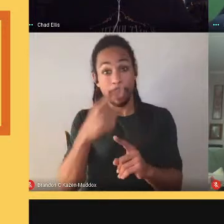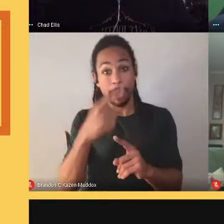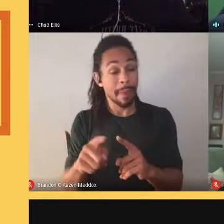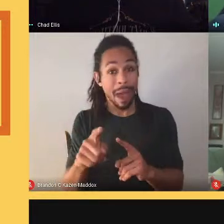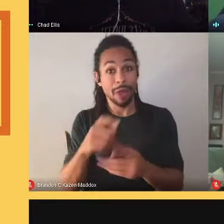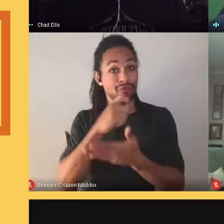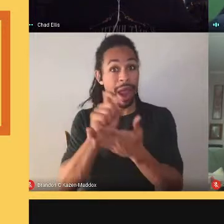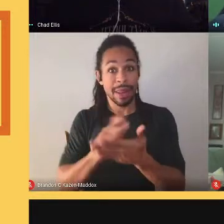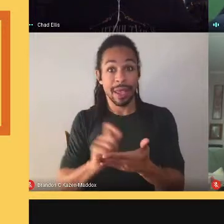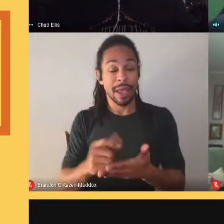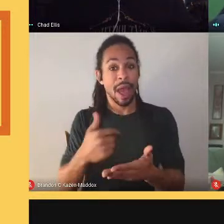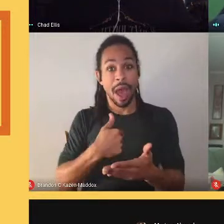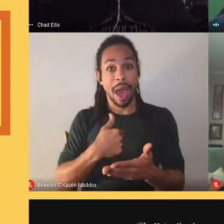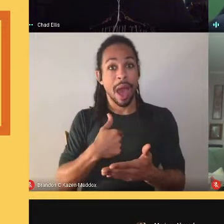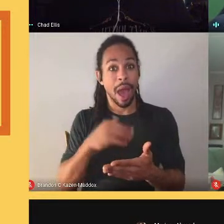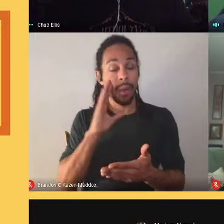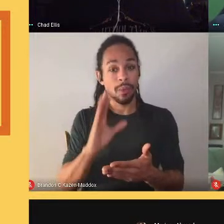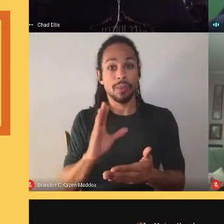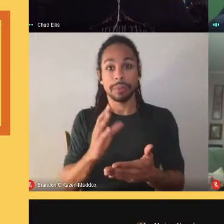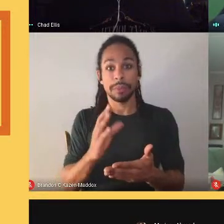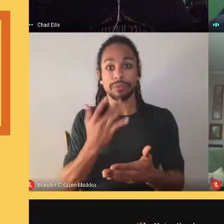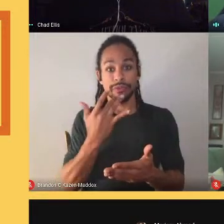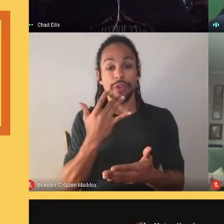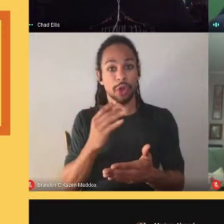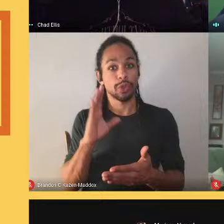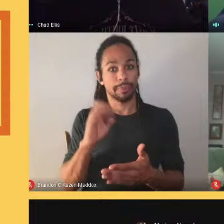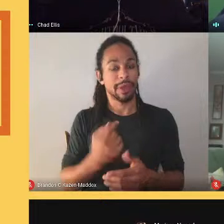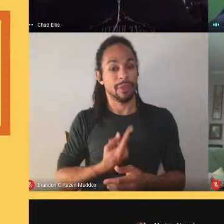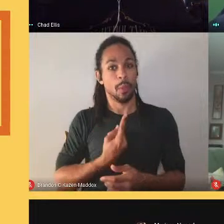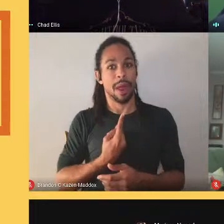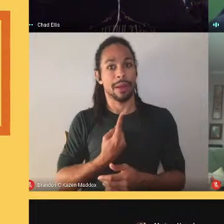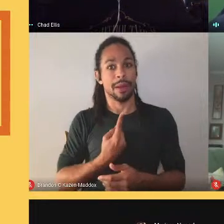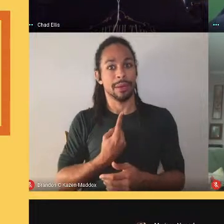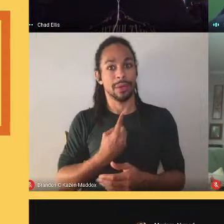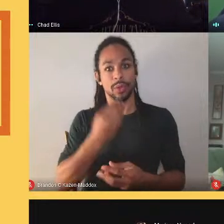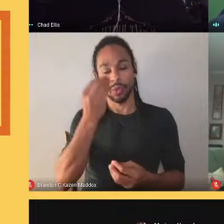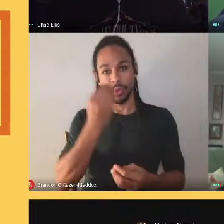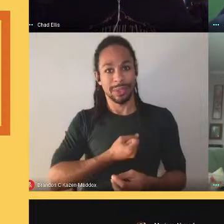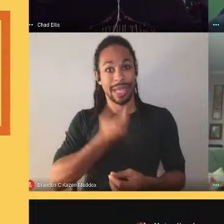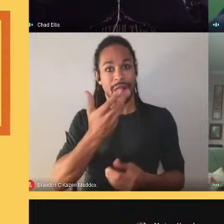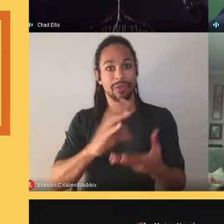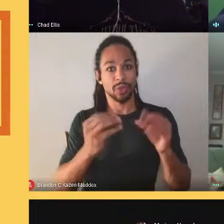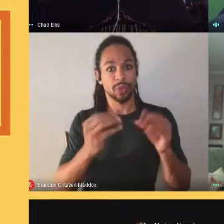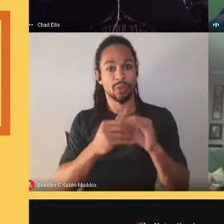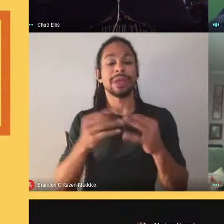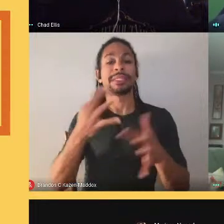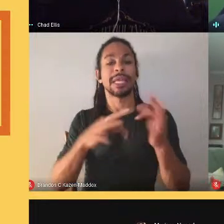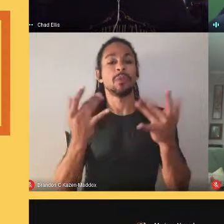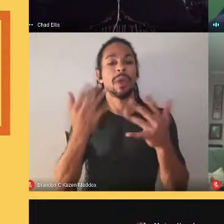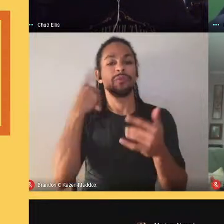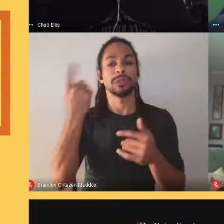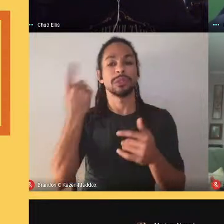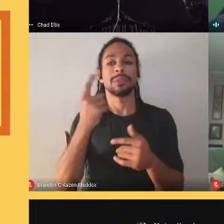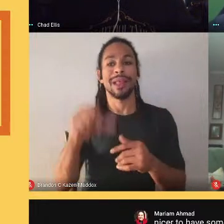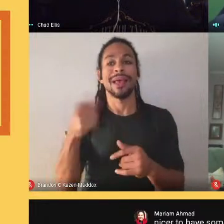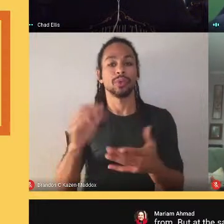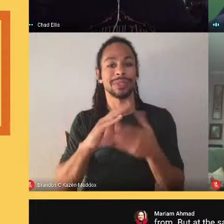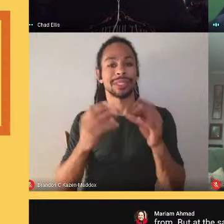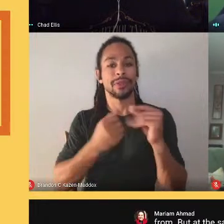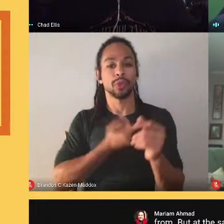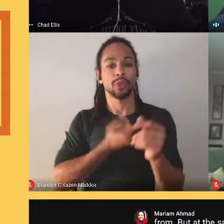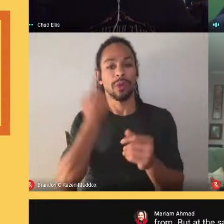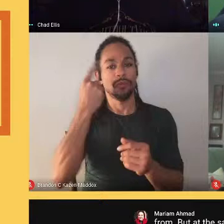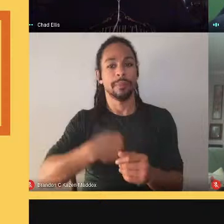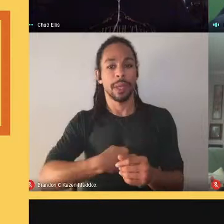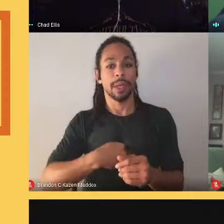the one telling it than waiting for someone else to tell it for me. Right. And in fact, some of, like, Asians Represent, which is another